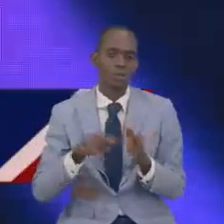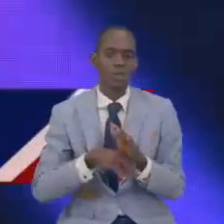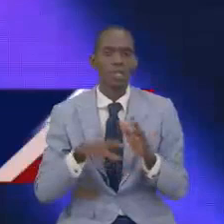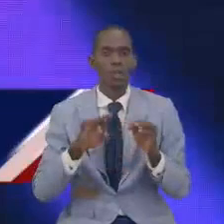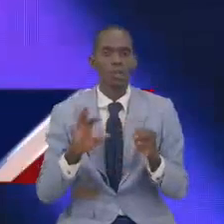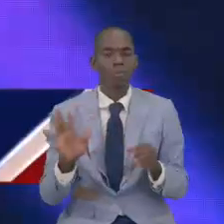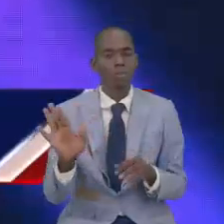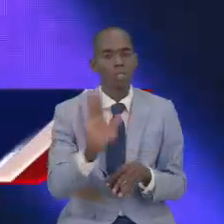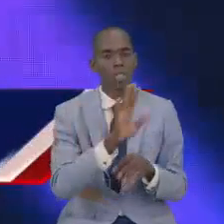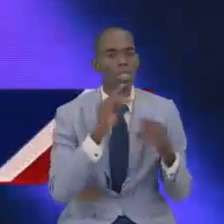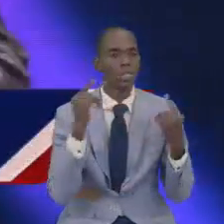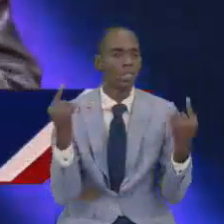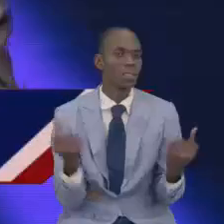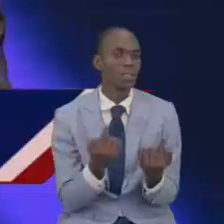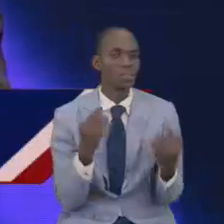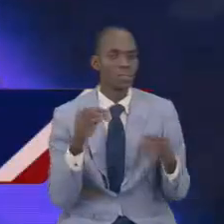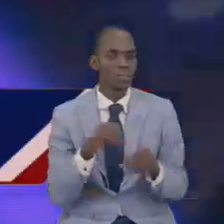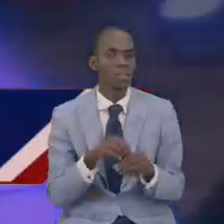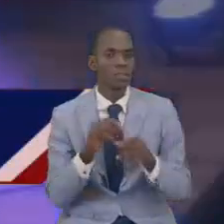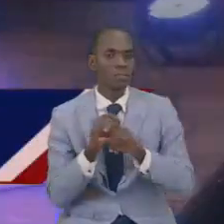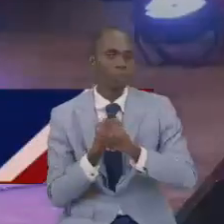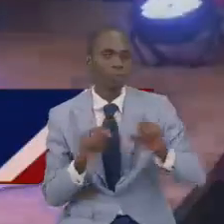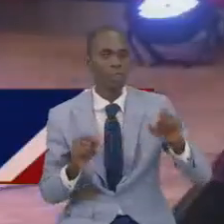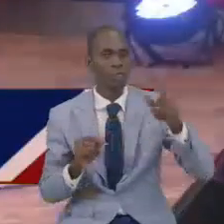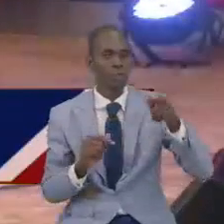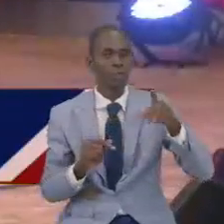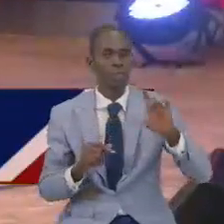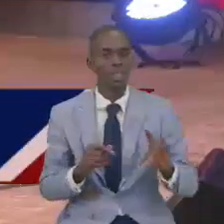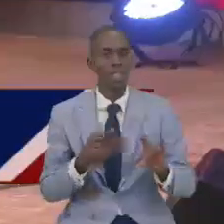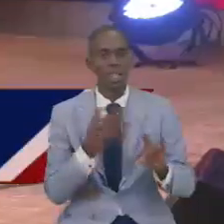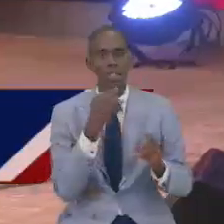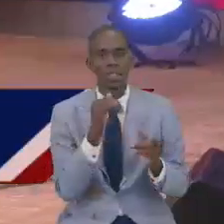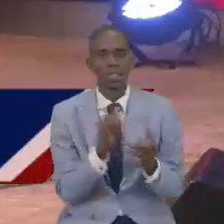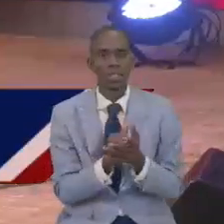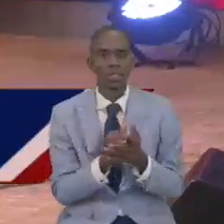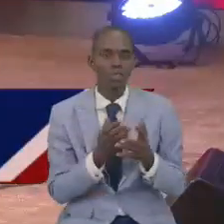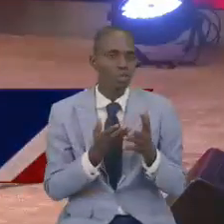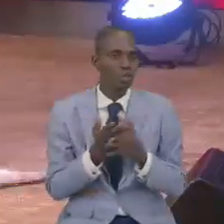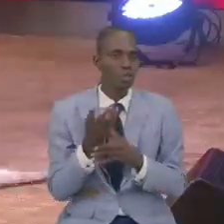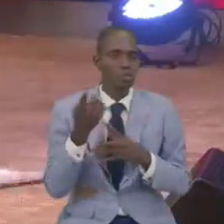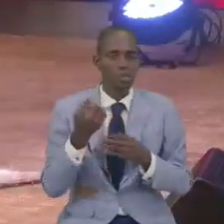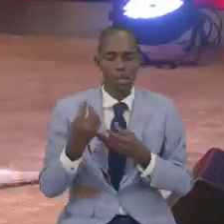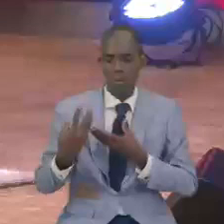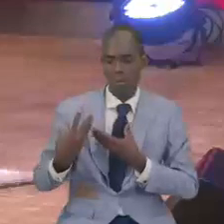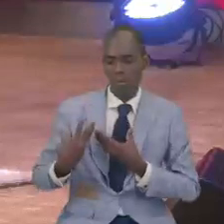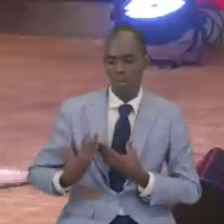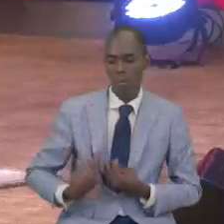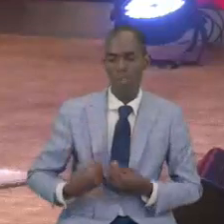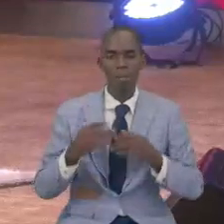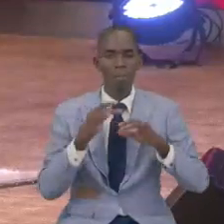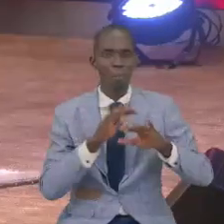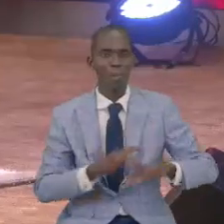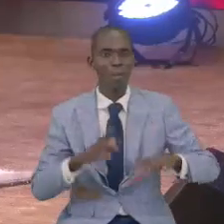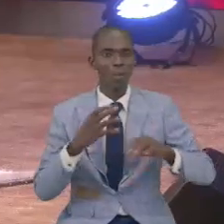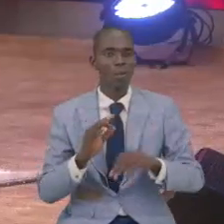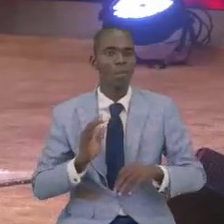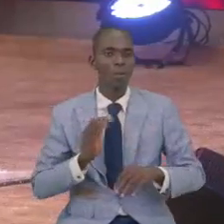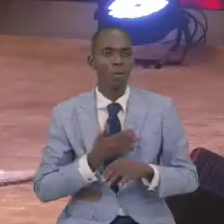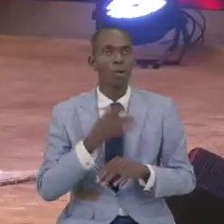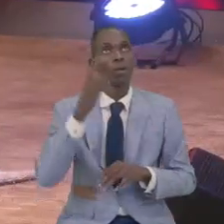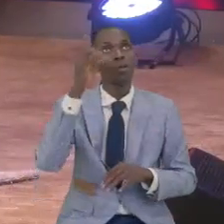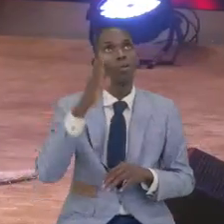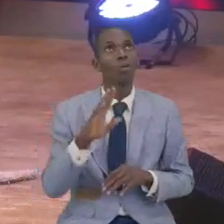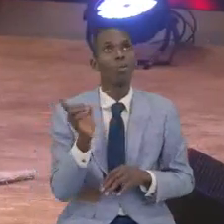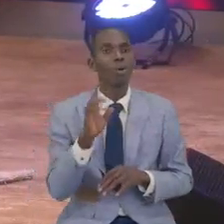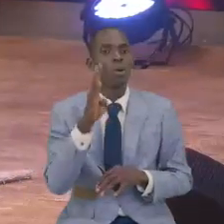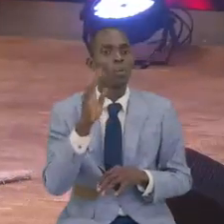Verse 78, in verse 78, he says, through the tender mercy of our God, whereby the